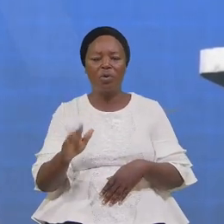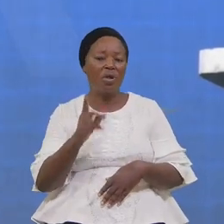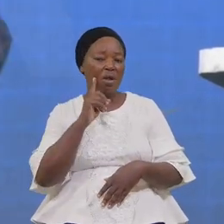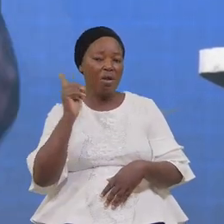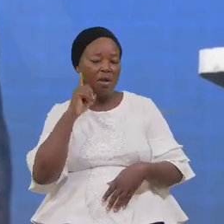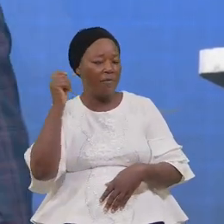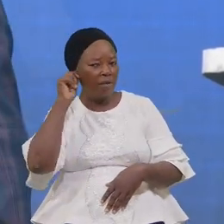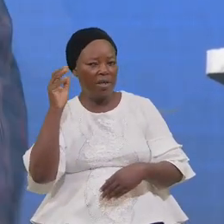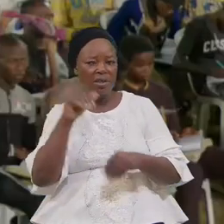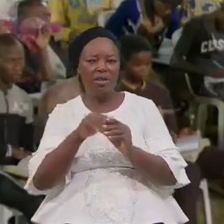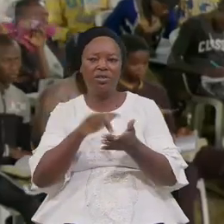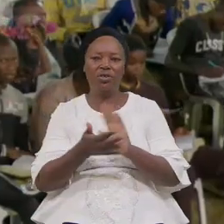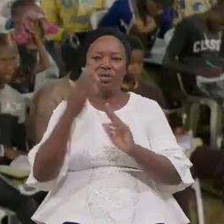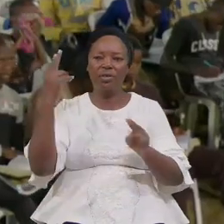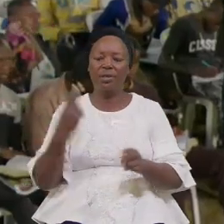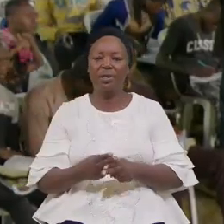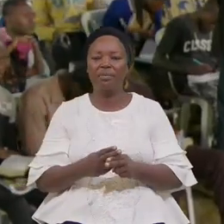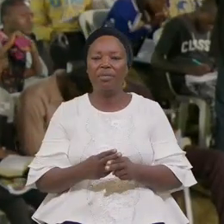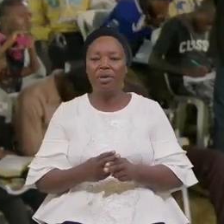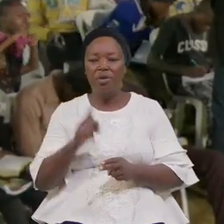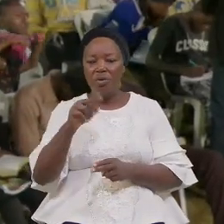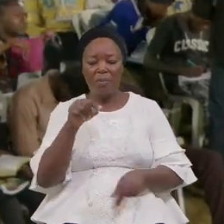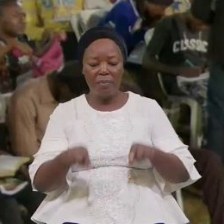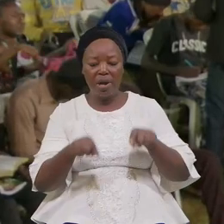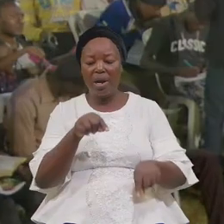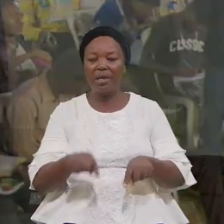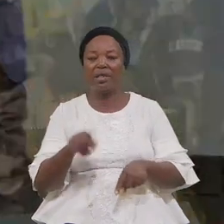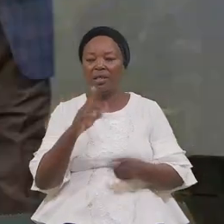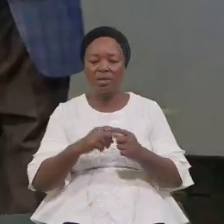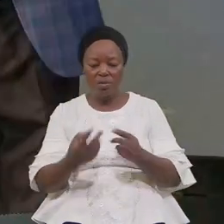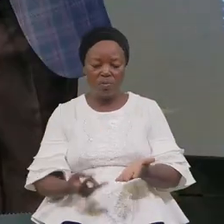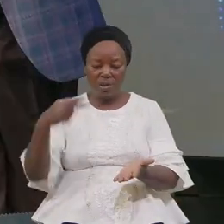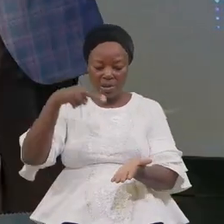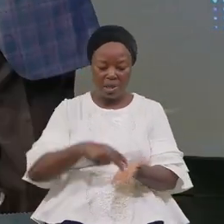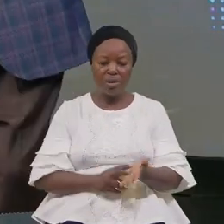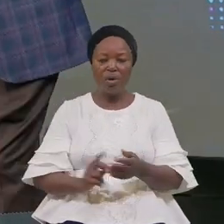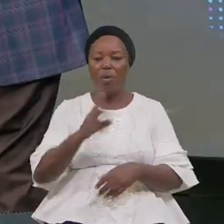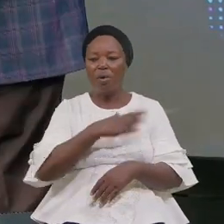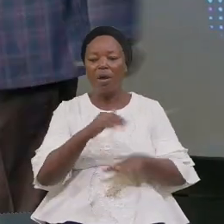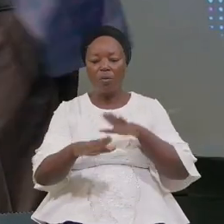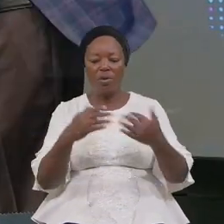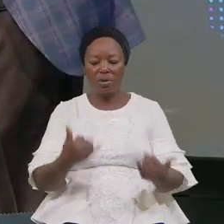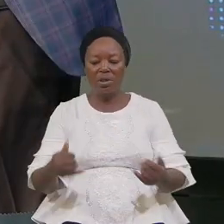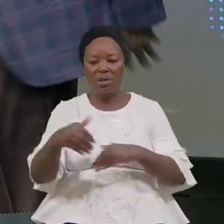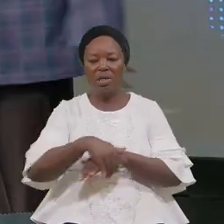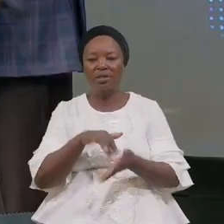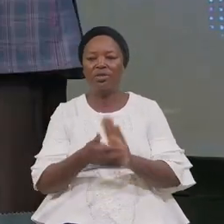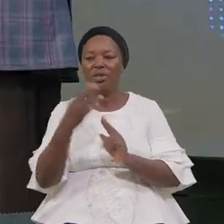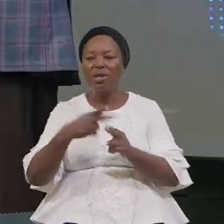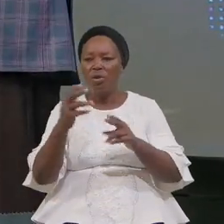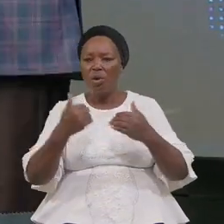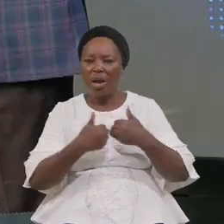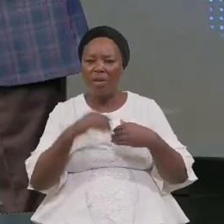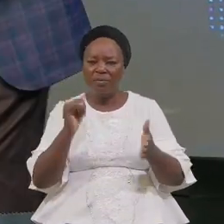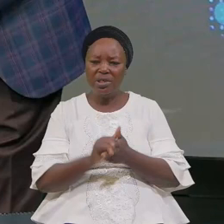in Jesus' name. You are paralyzed. You rise up and walk tonight. And you have that